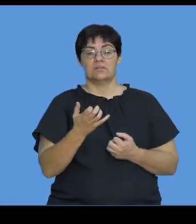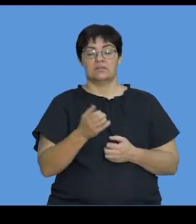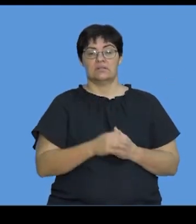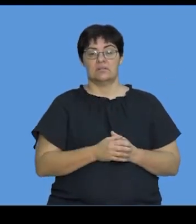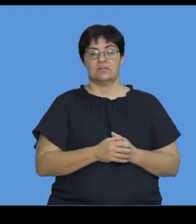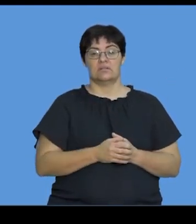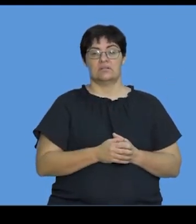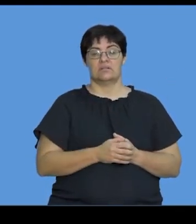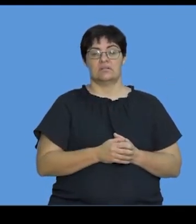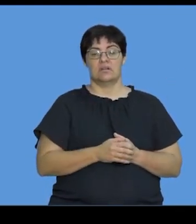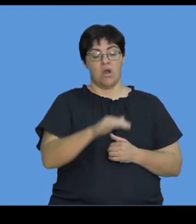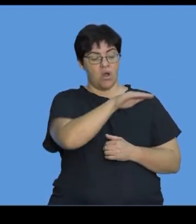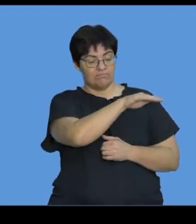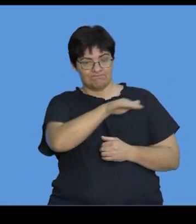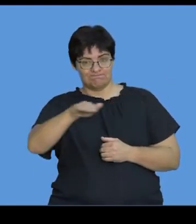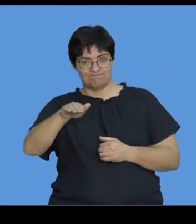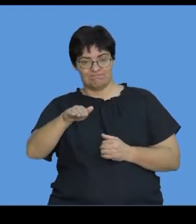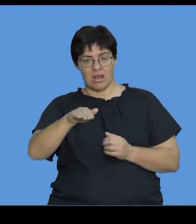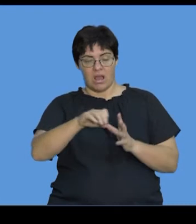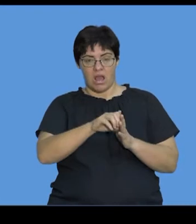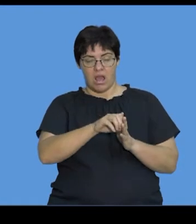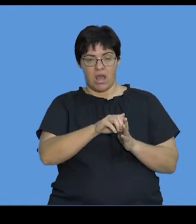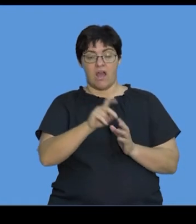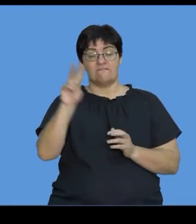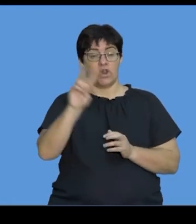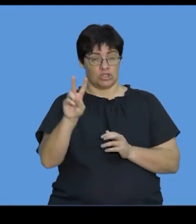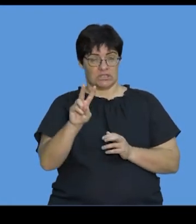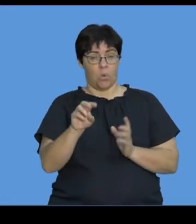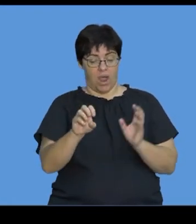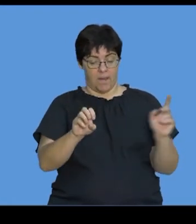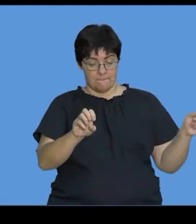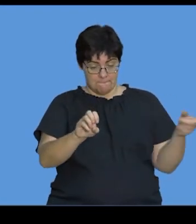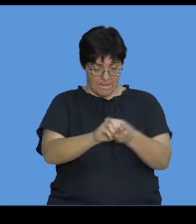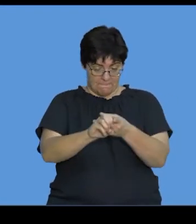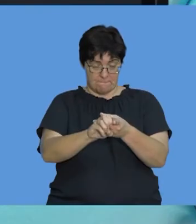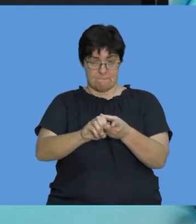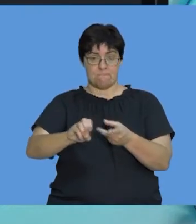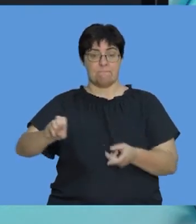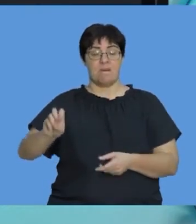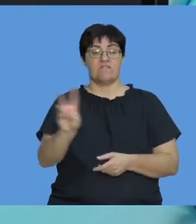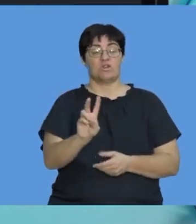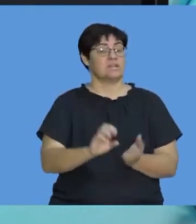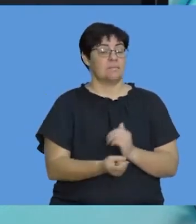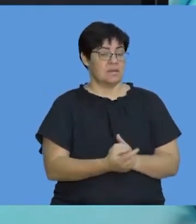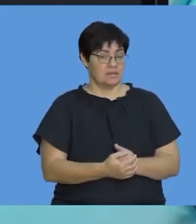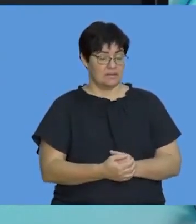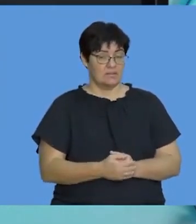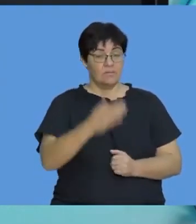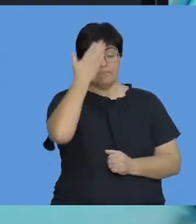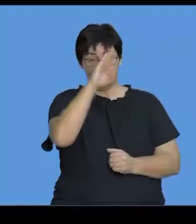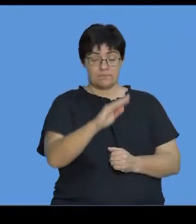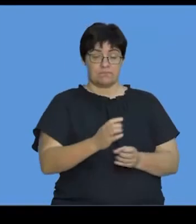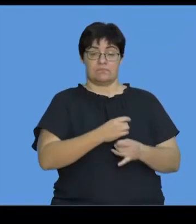horizontal velocity when it leaves the hockey stick. Now we've got to be careful. We know